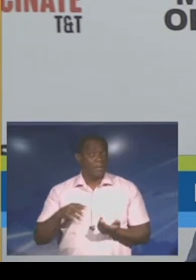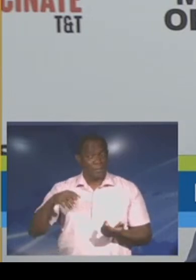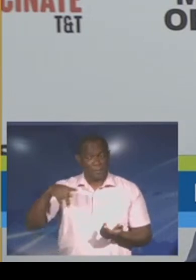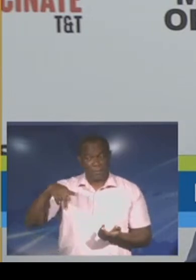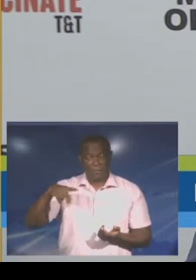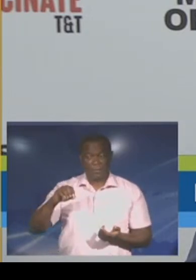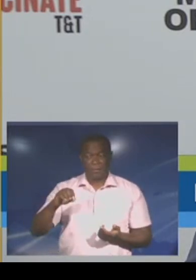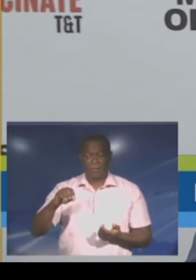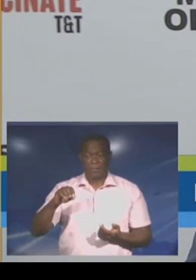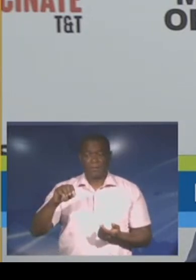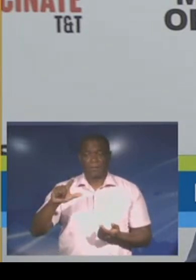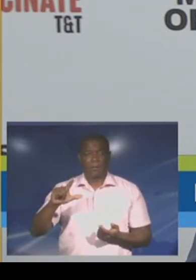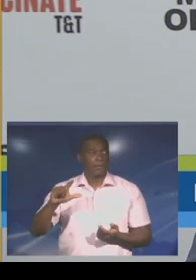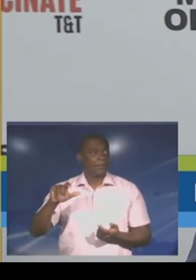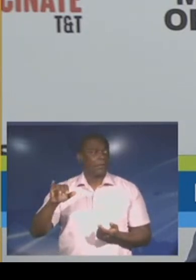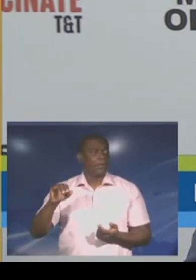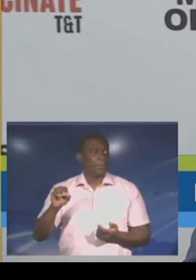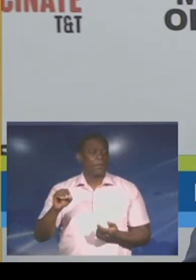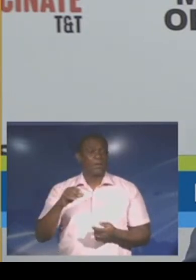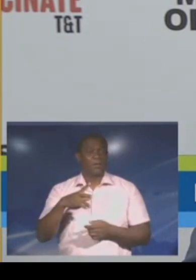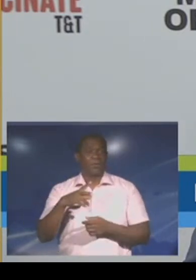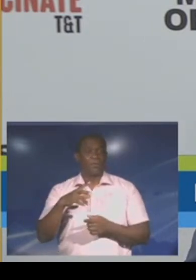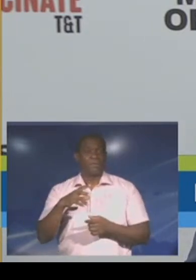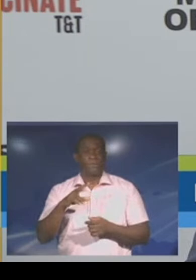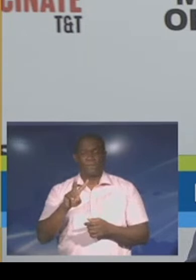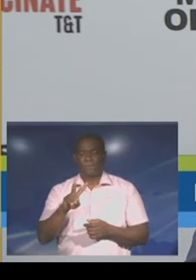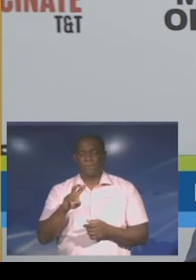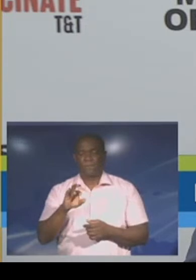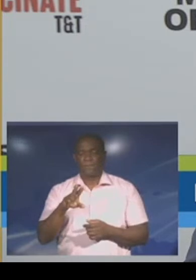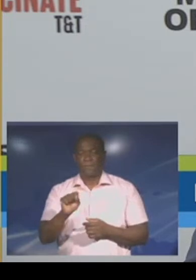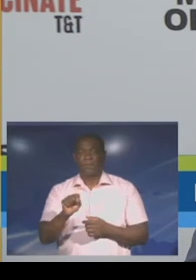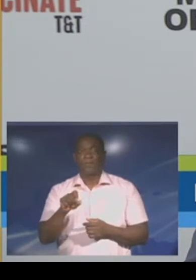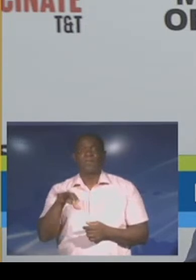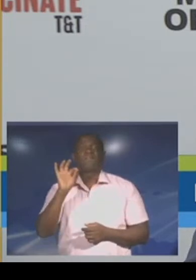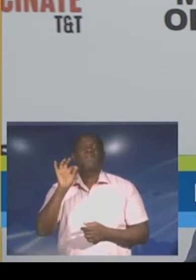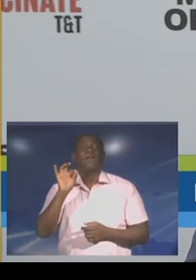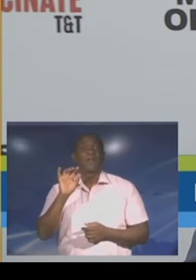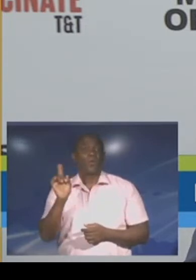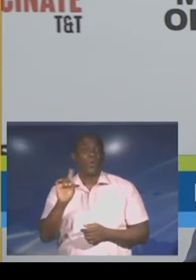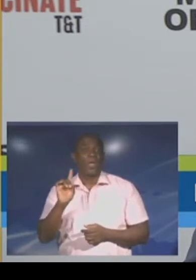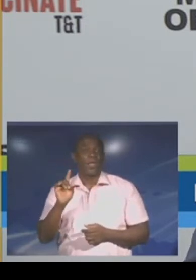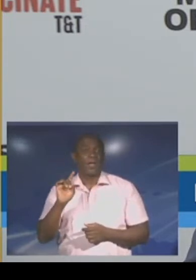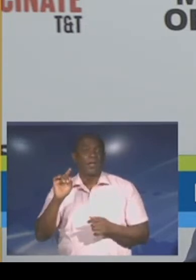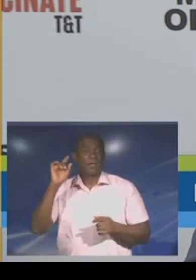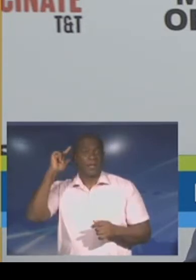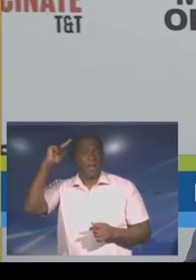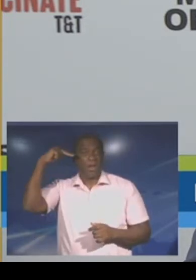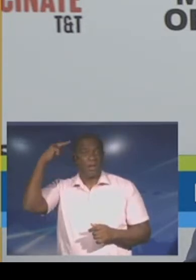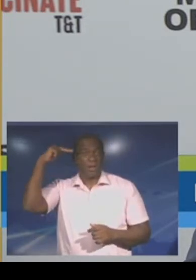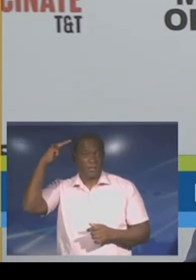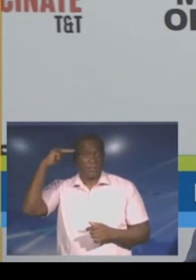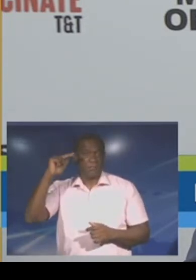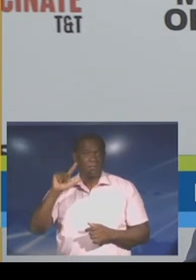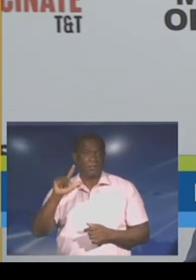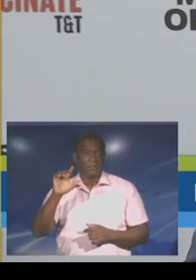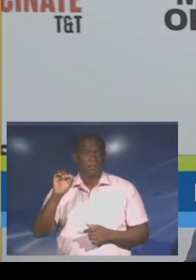a bit of a concern. And I did say at that time that